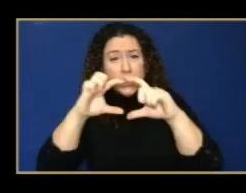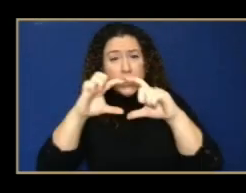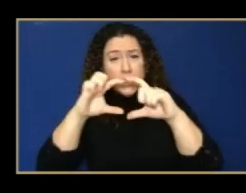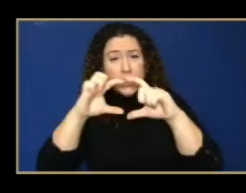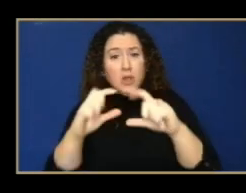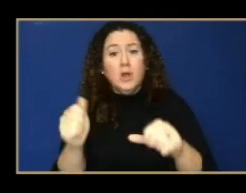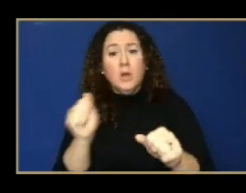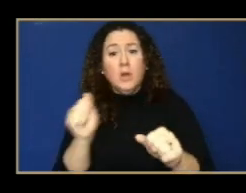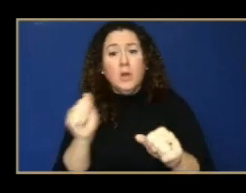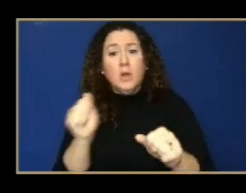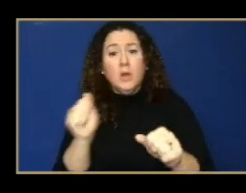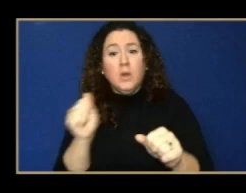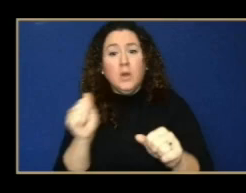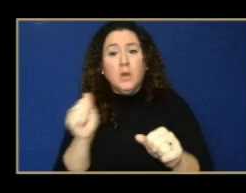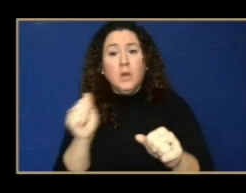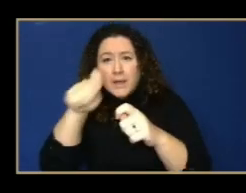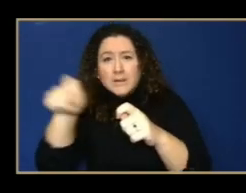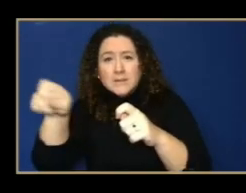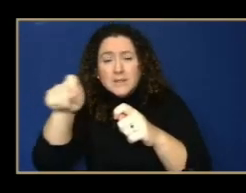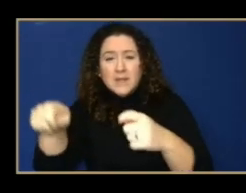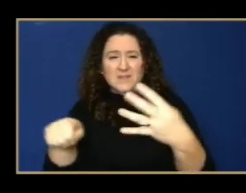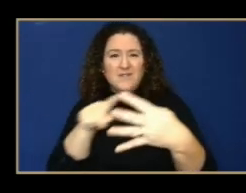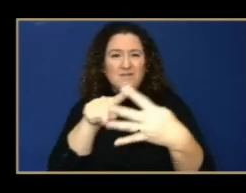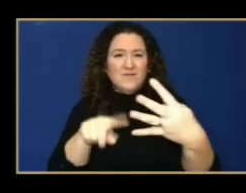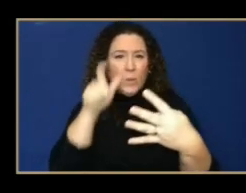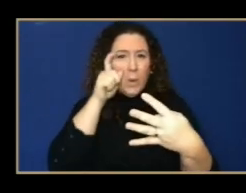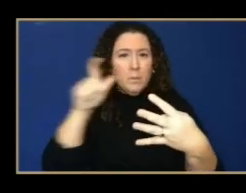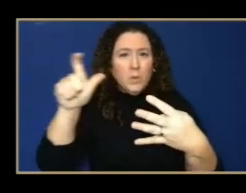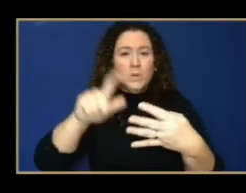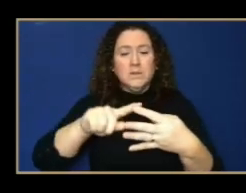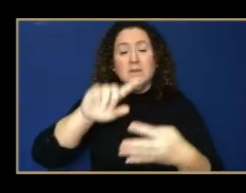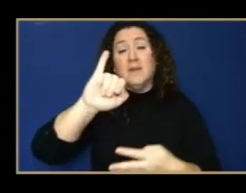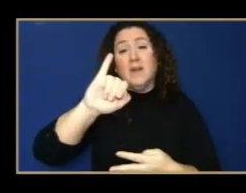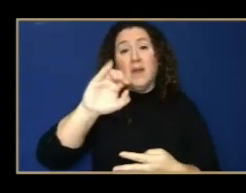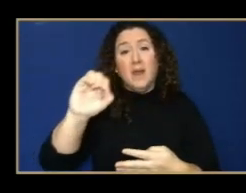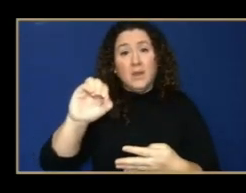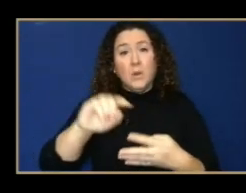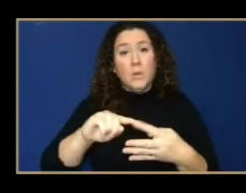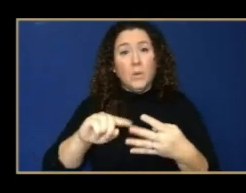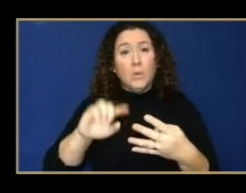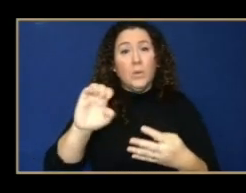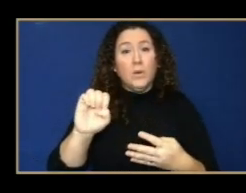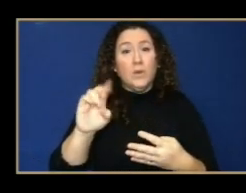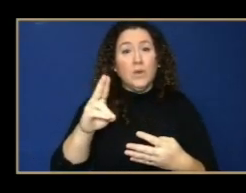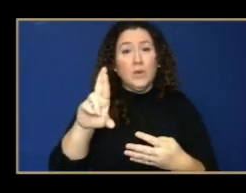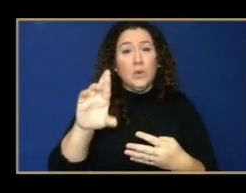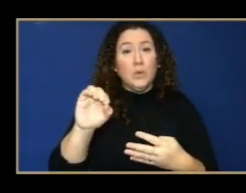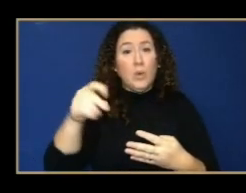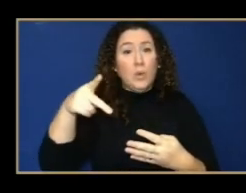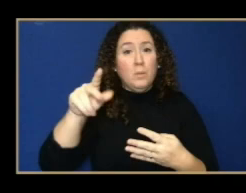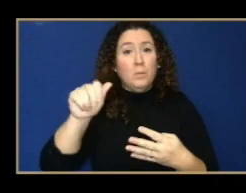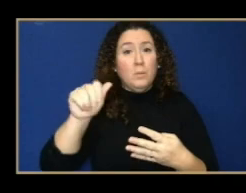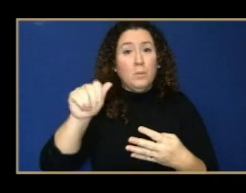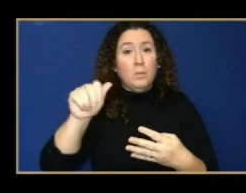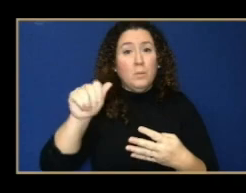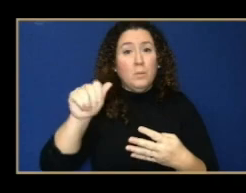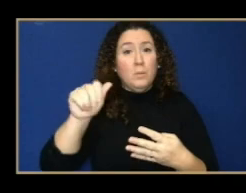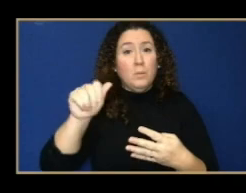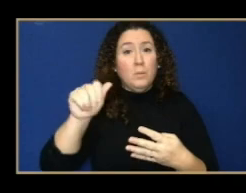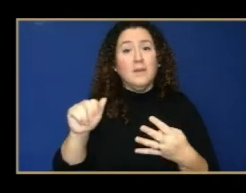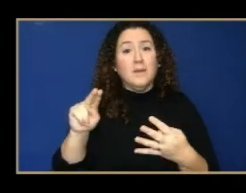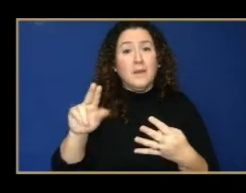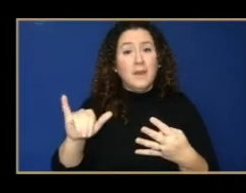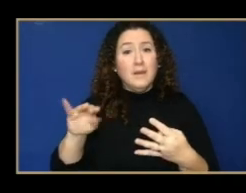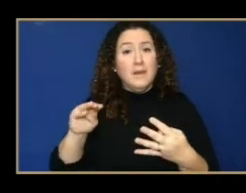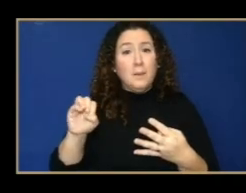Europa, Ganymede, and Callisto. And so in 1610, just before this previous close